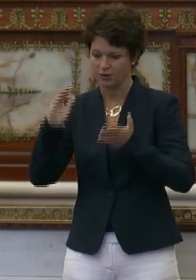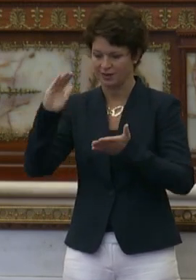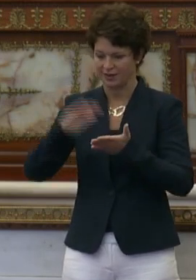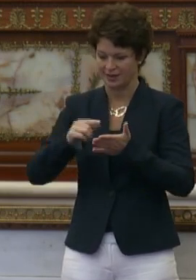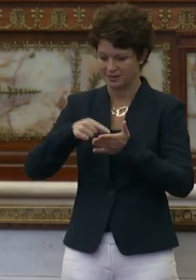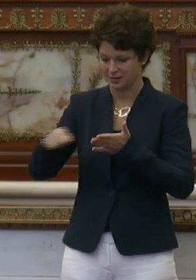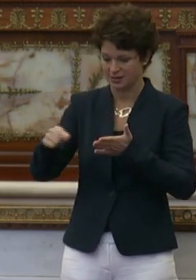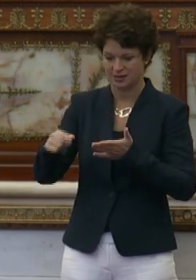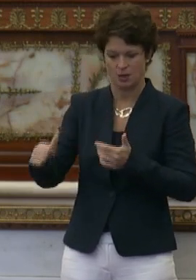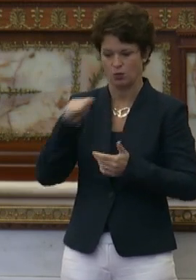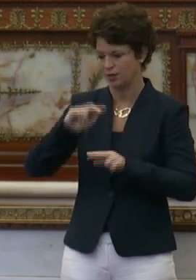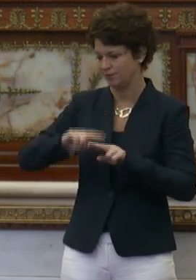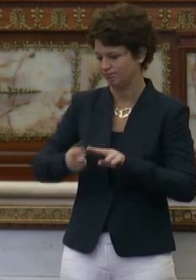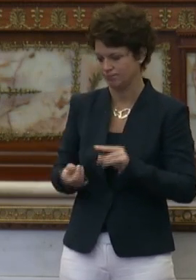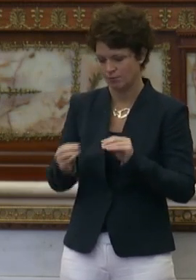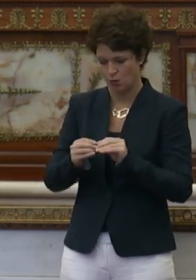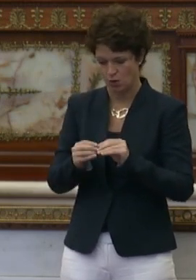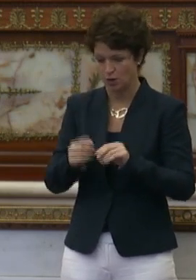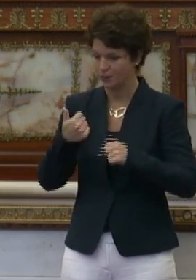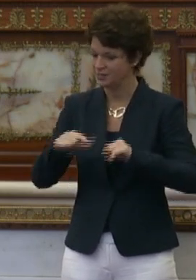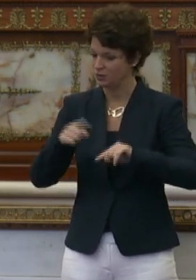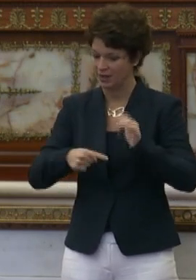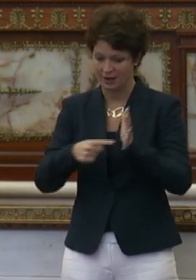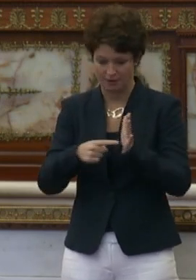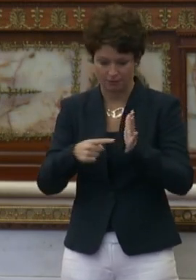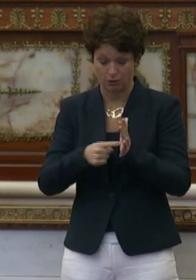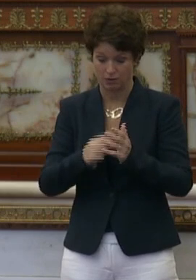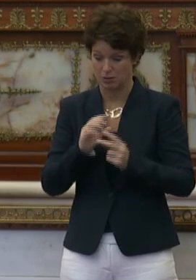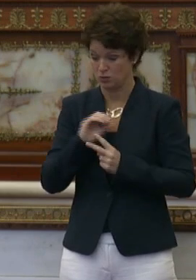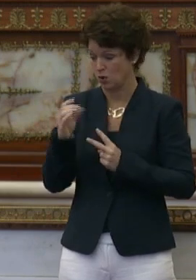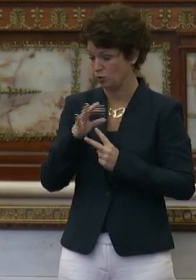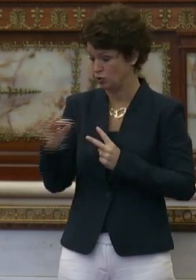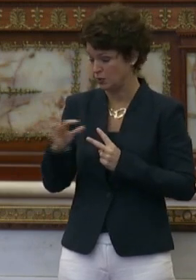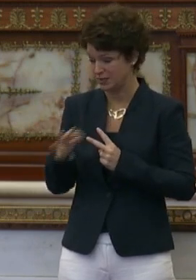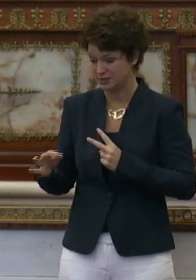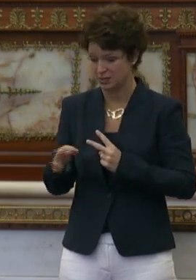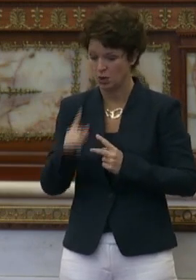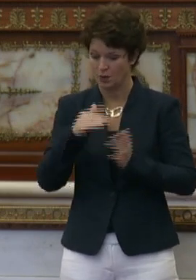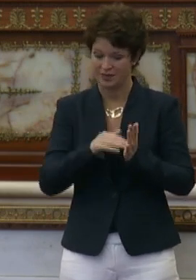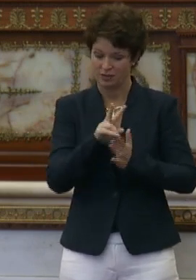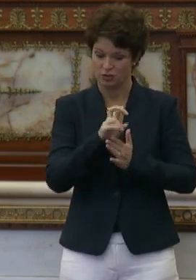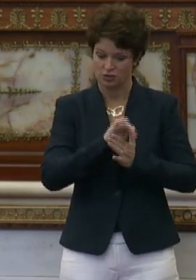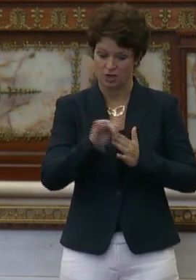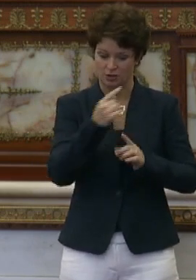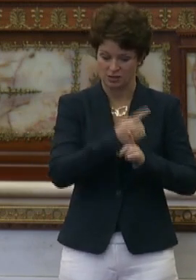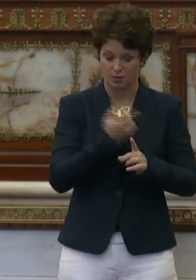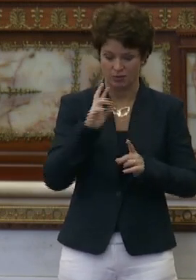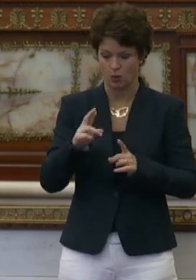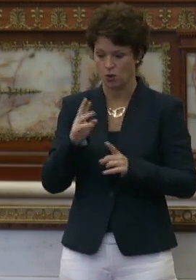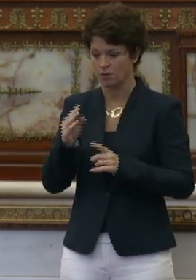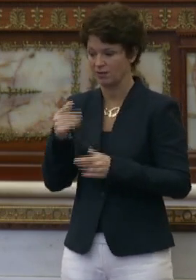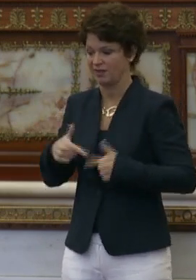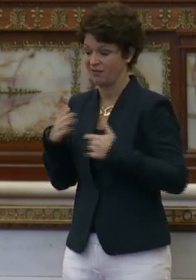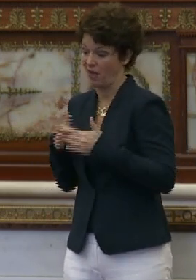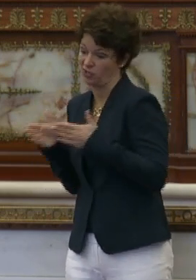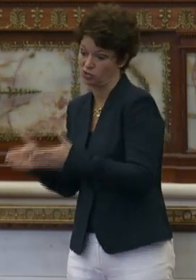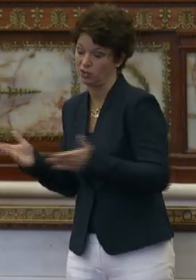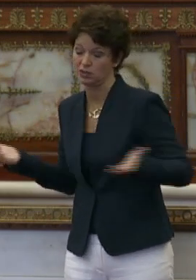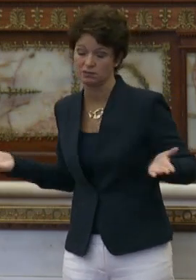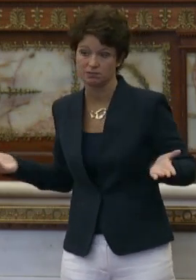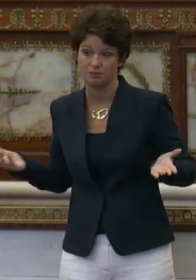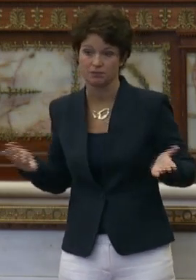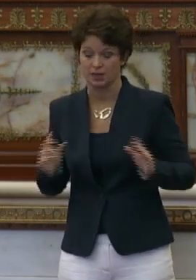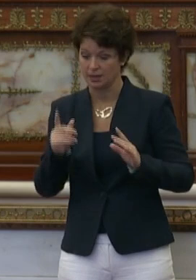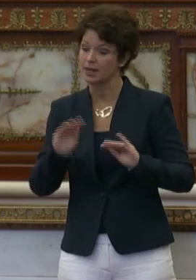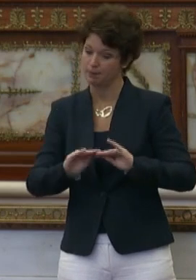wouldn't move the price down. We still cannot afford this, but we had a choice. Choose $1,200 a month or be homeless. It was made